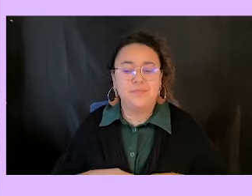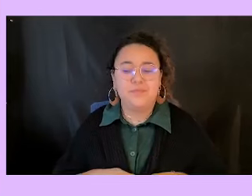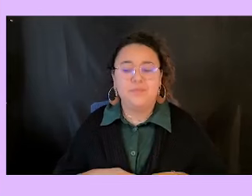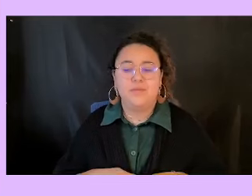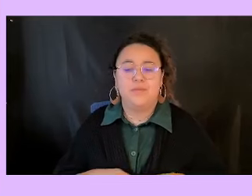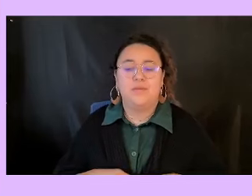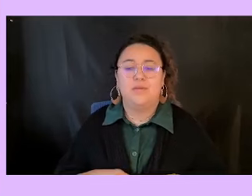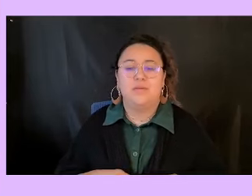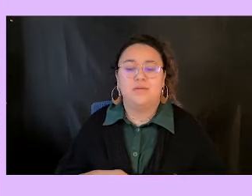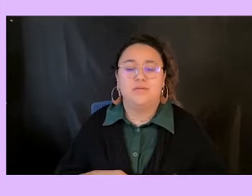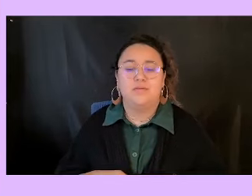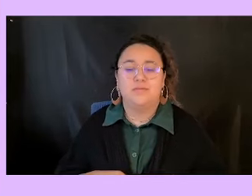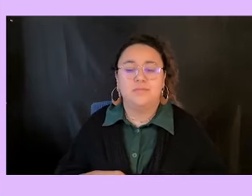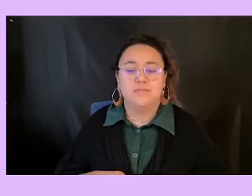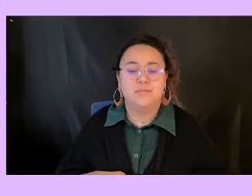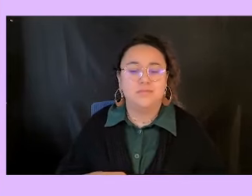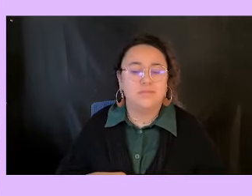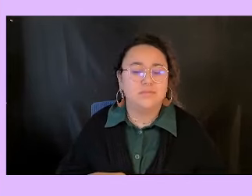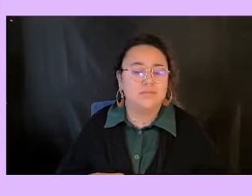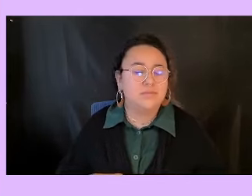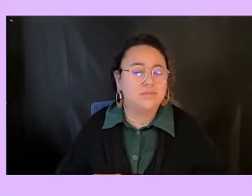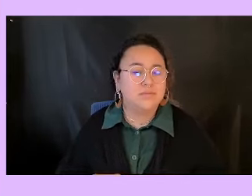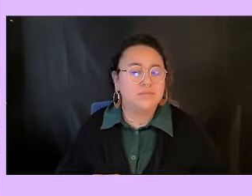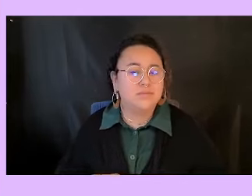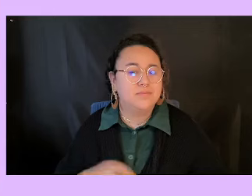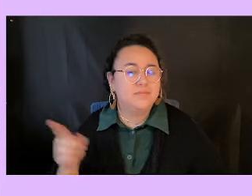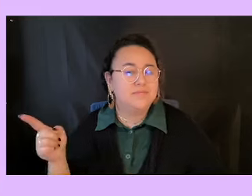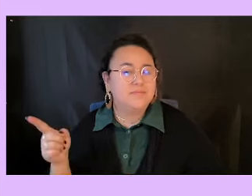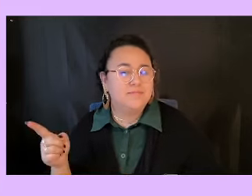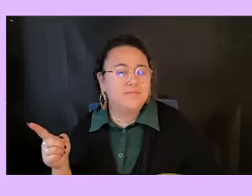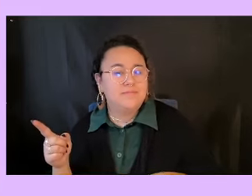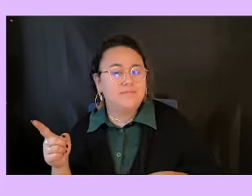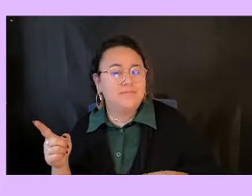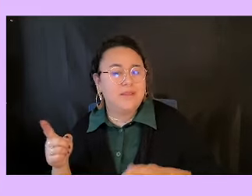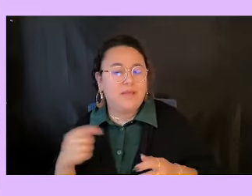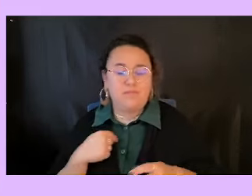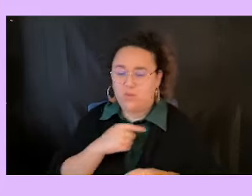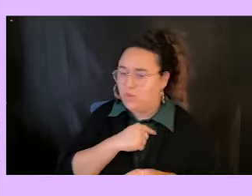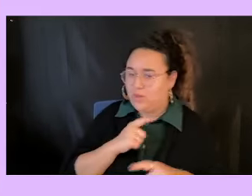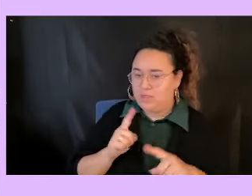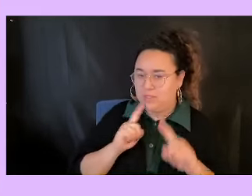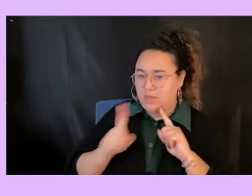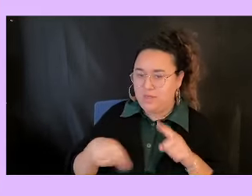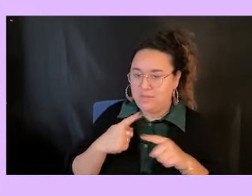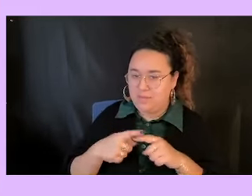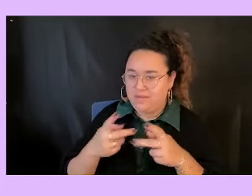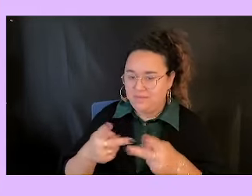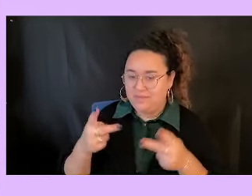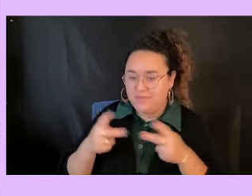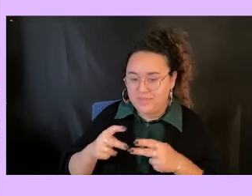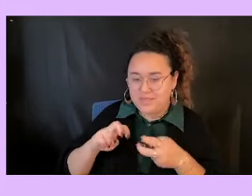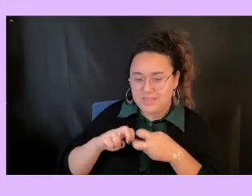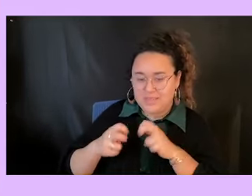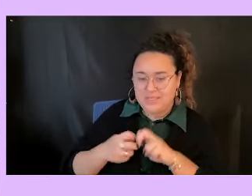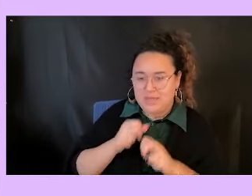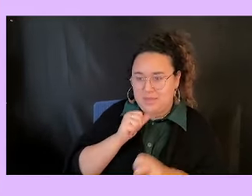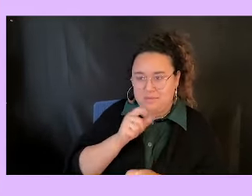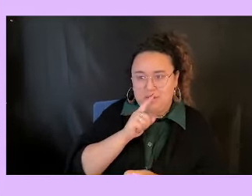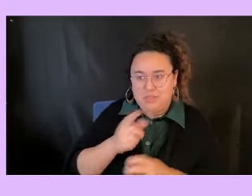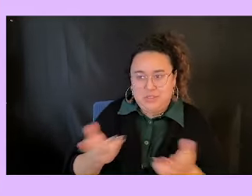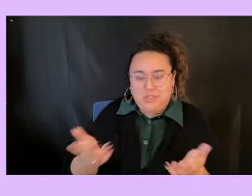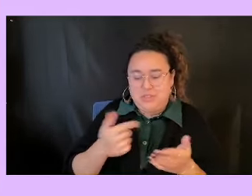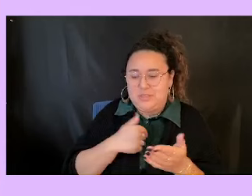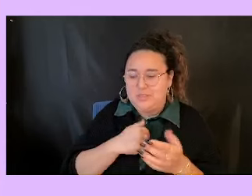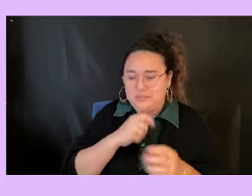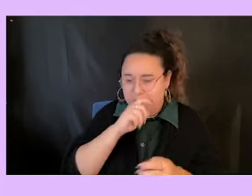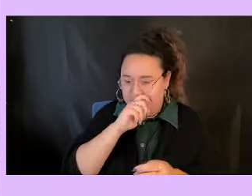But there is no backstage option. Yeah. I mean, if we're talking about facilities related issues, I don't know. I can't even. Yeah.